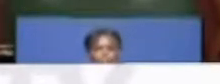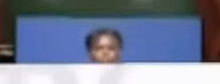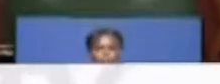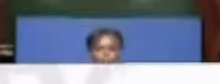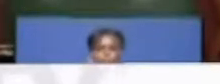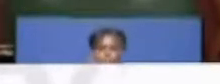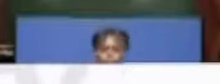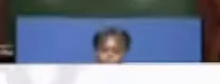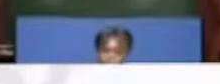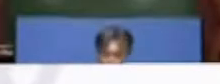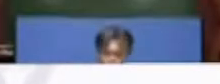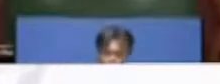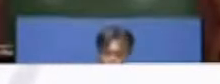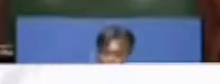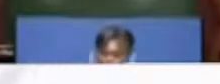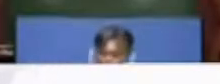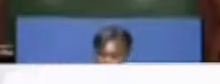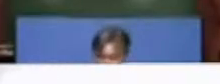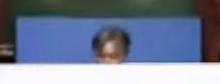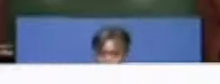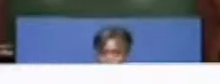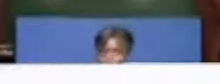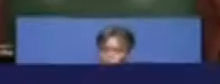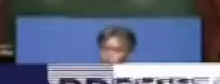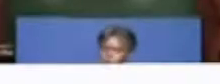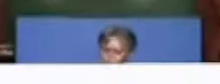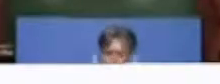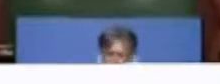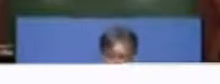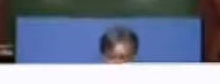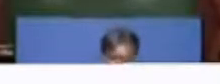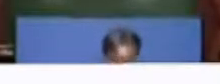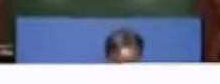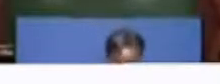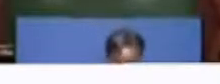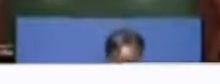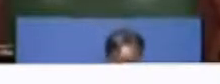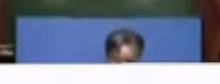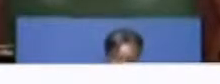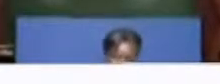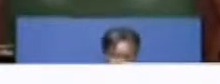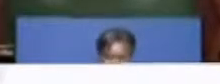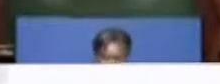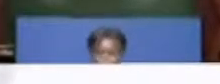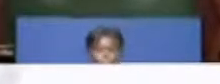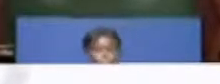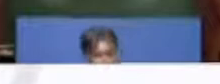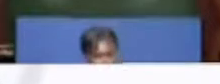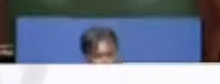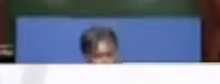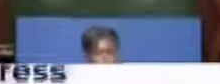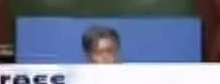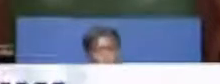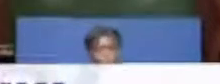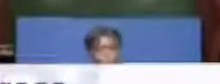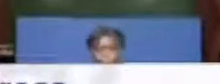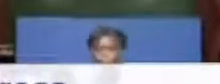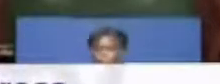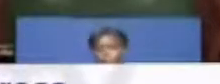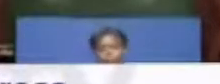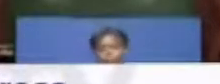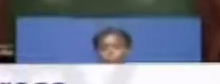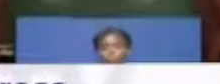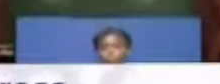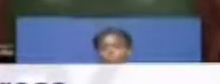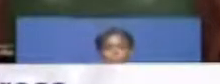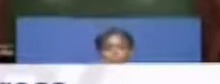framework focused on investing in interventions that will build the resilience of all vulnerable households to drought. This